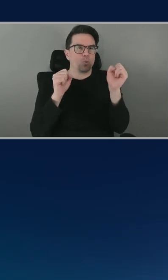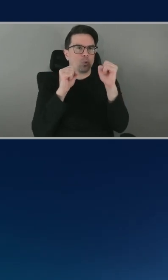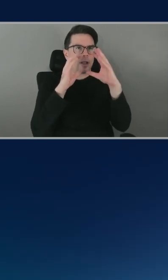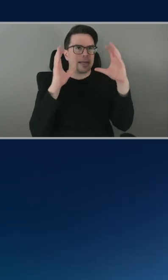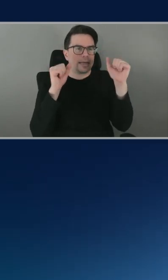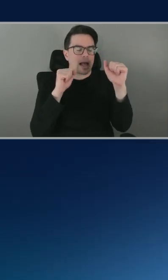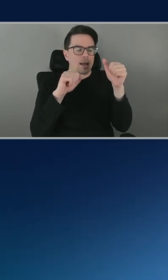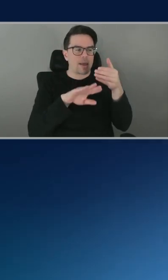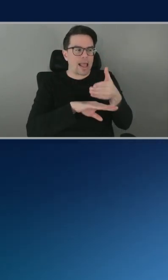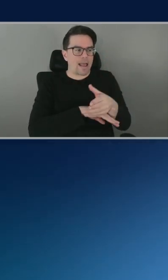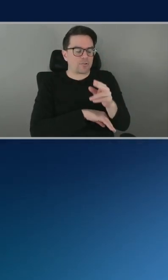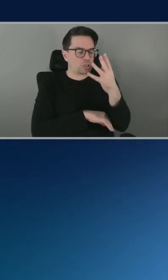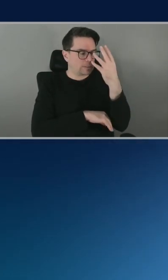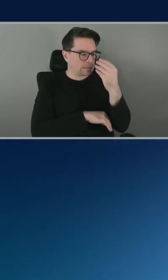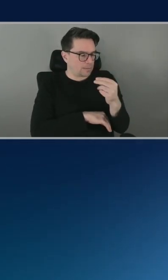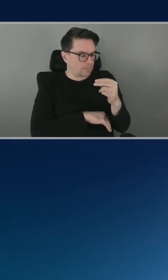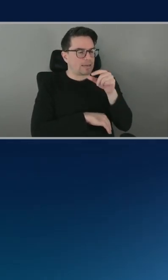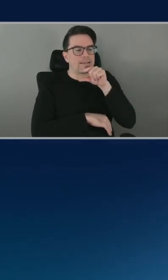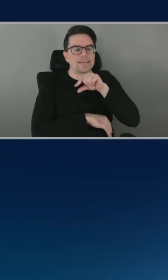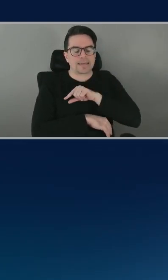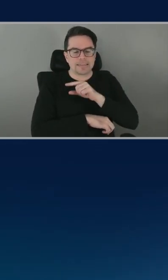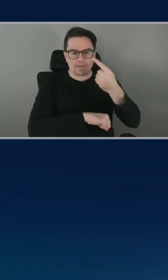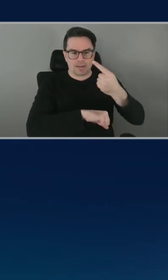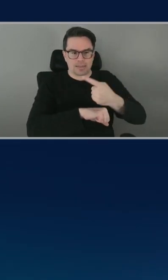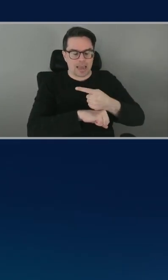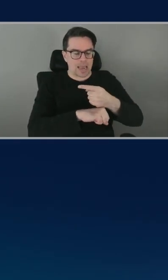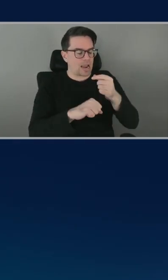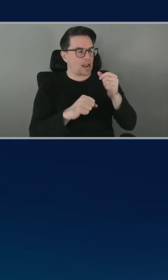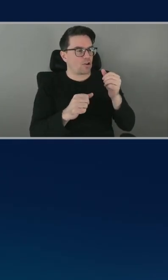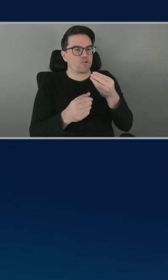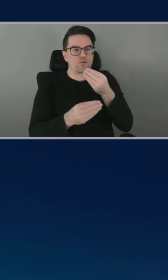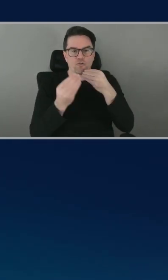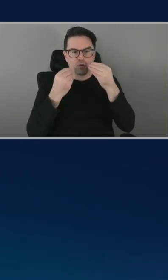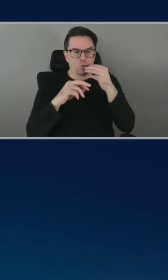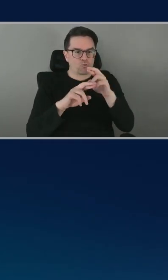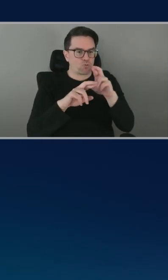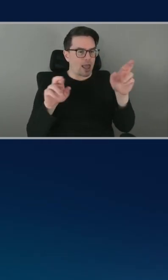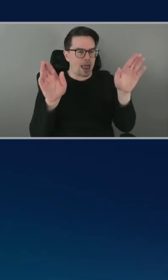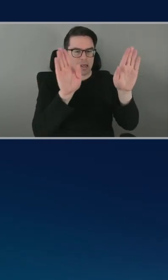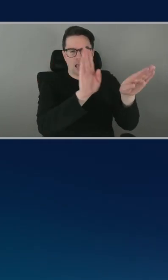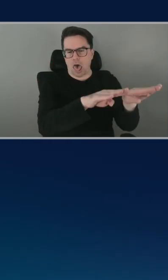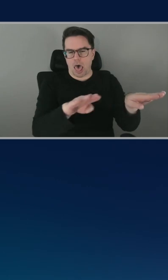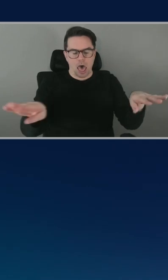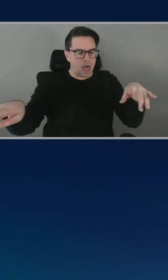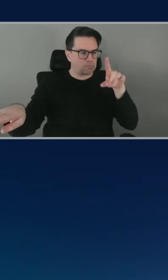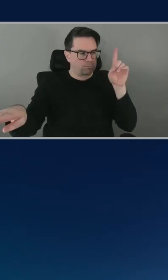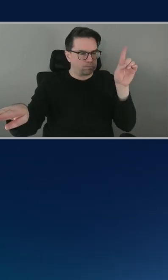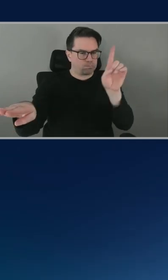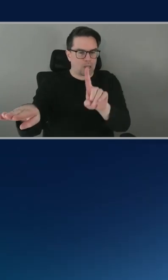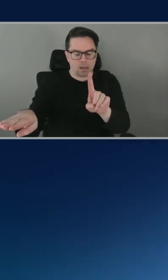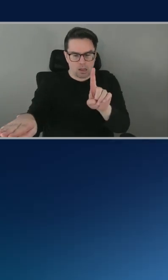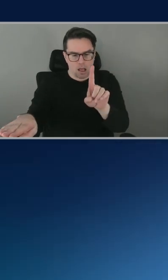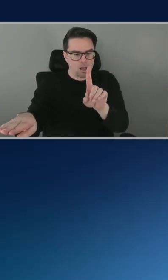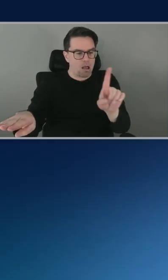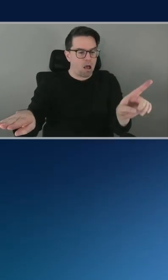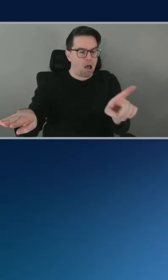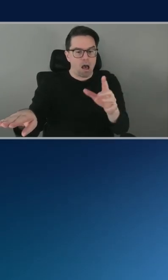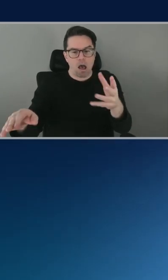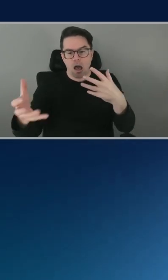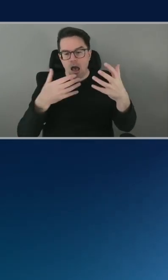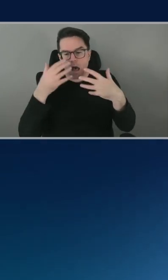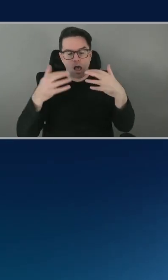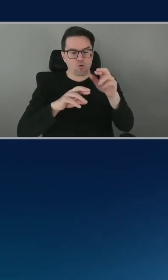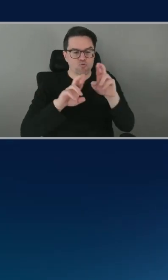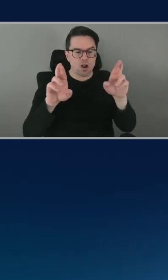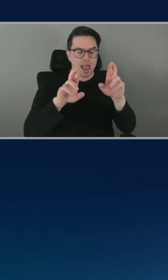yourself everything you want. You have everything nice and laid out, spread for you. And for whatever reason, you just bypass all the food and go straight to the desserts. Because at the end of the day, this is what your